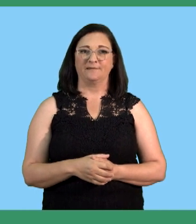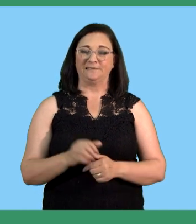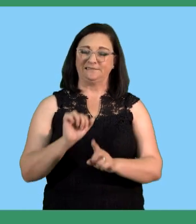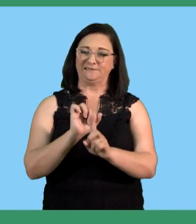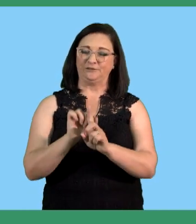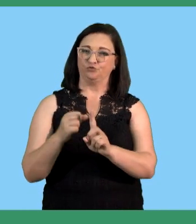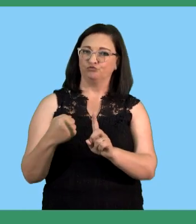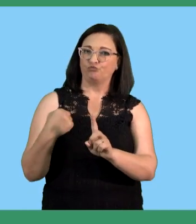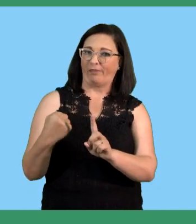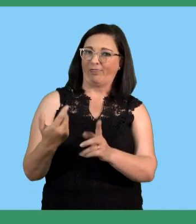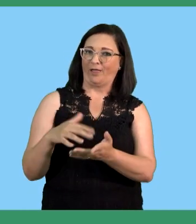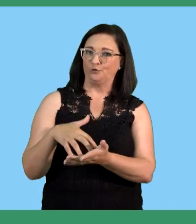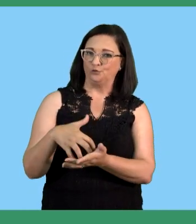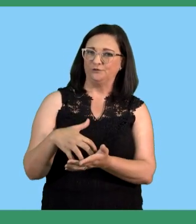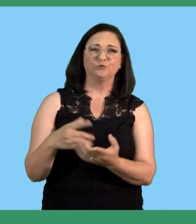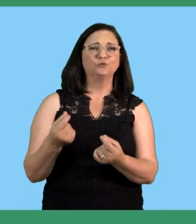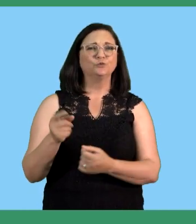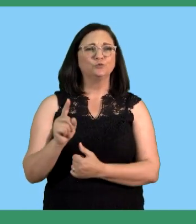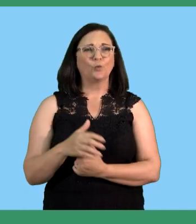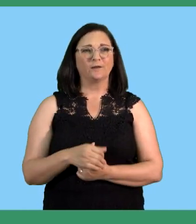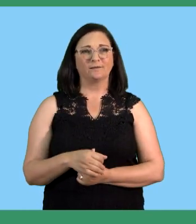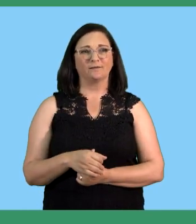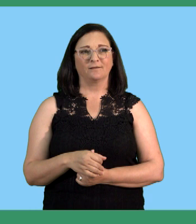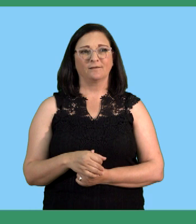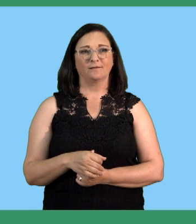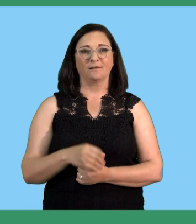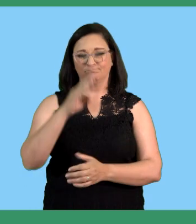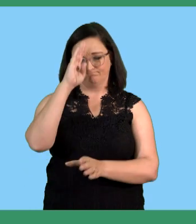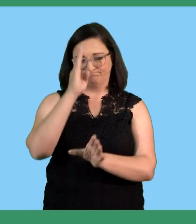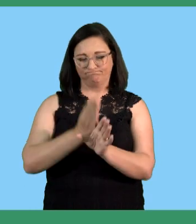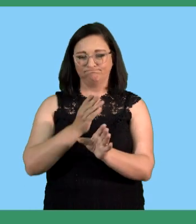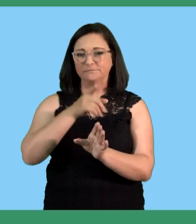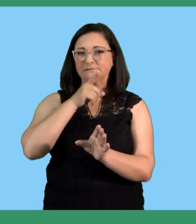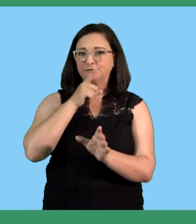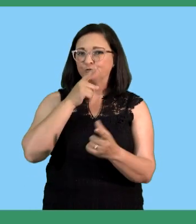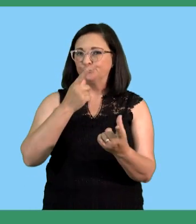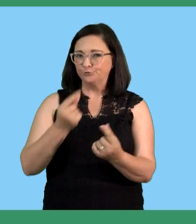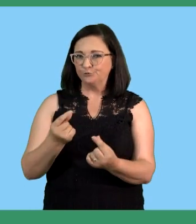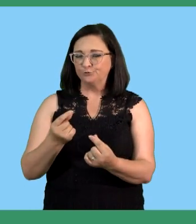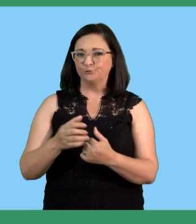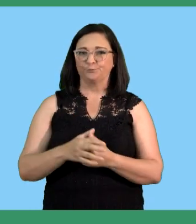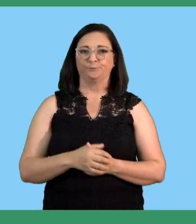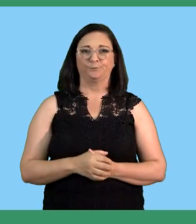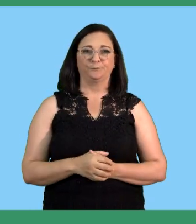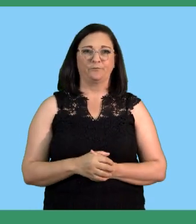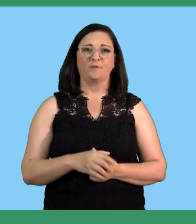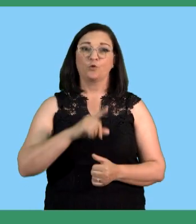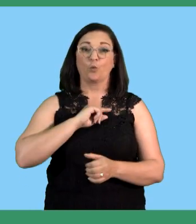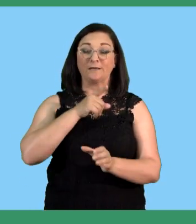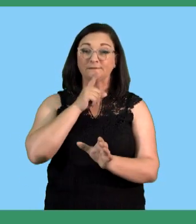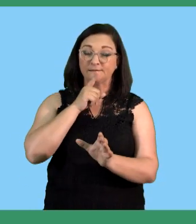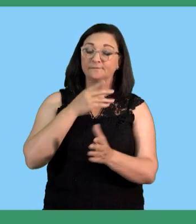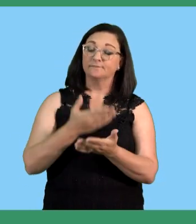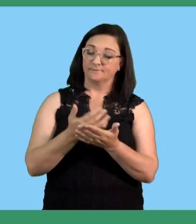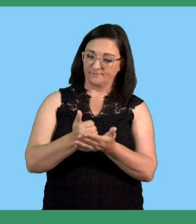strength and weaknesses by doing what? By subjecting him to various psychometric tests, because it is this test that's going